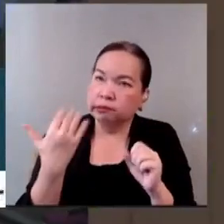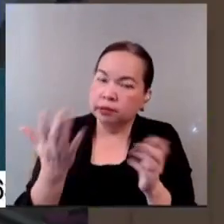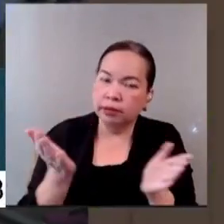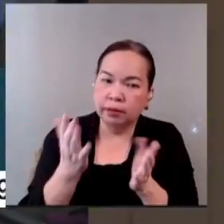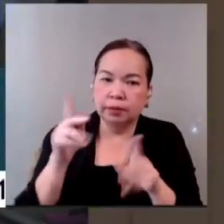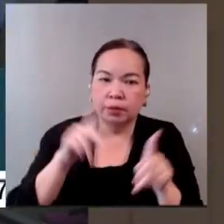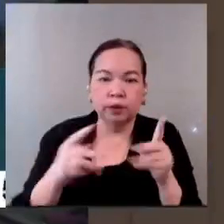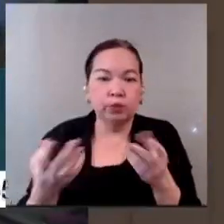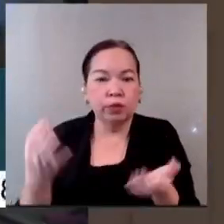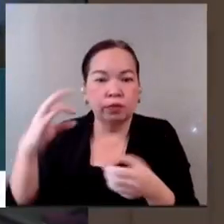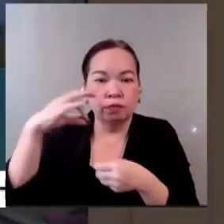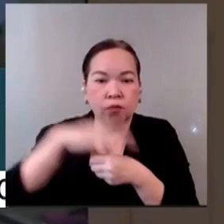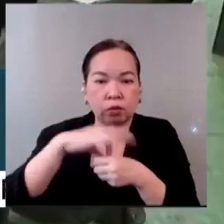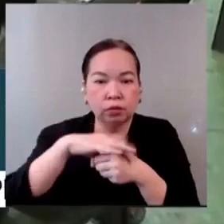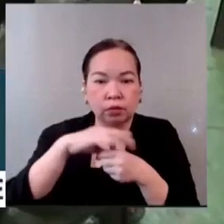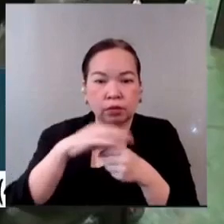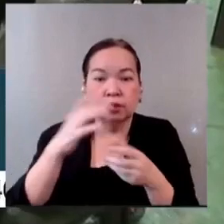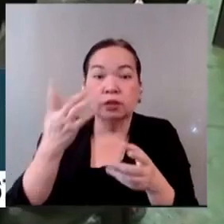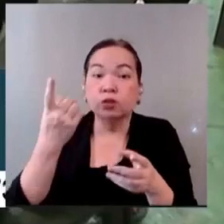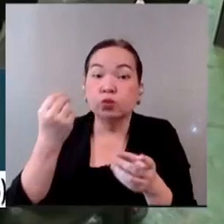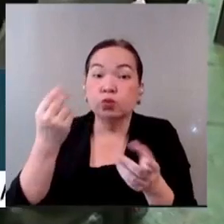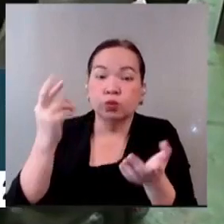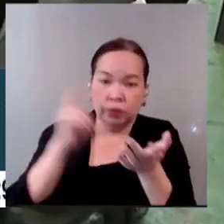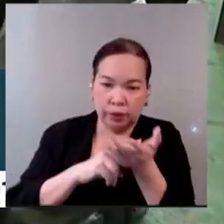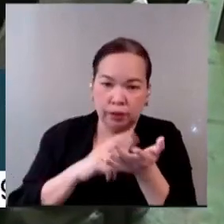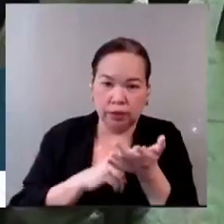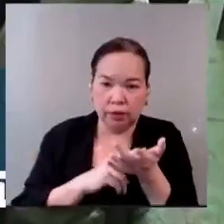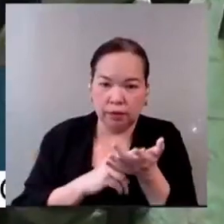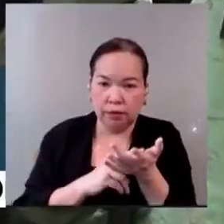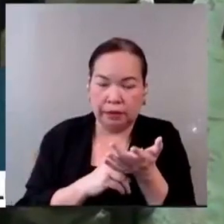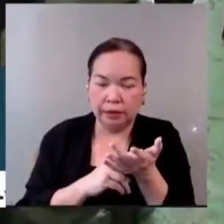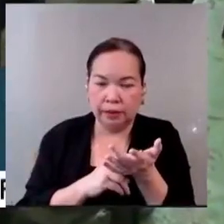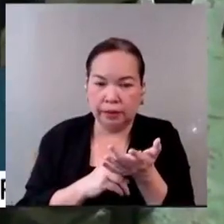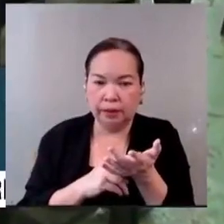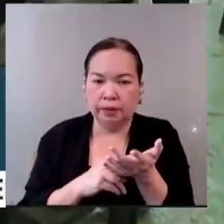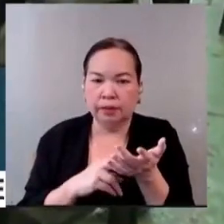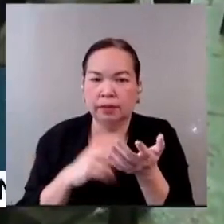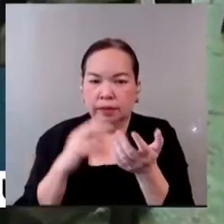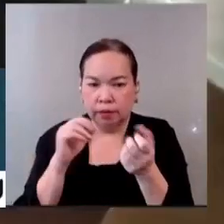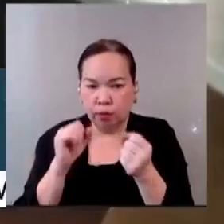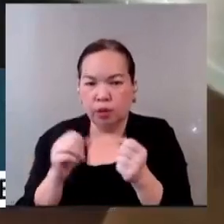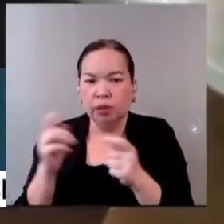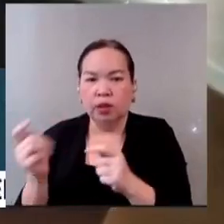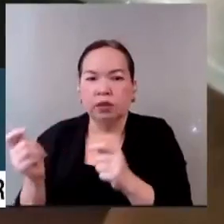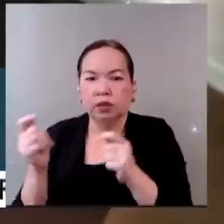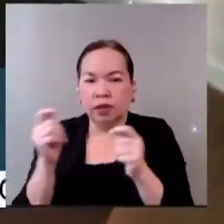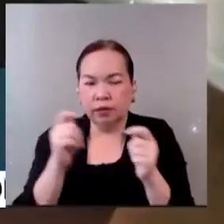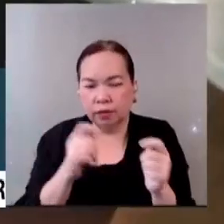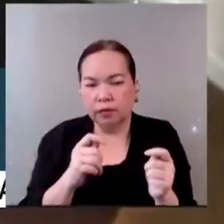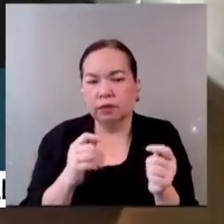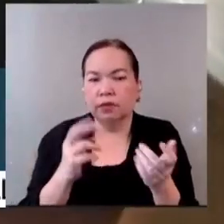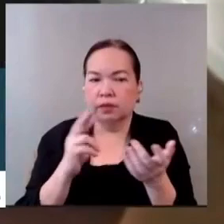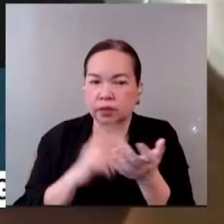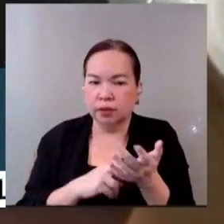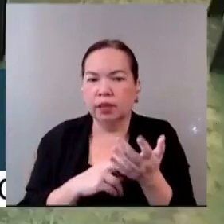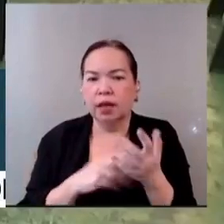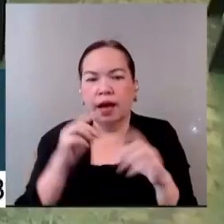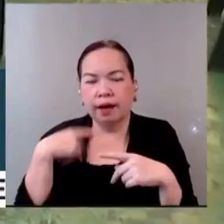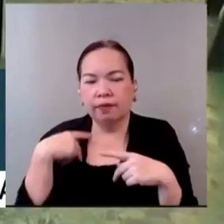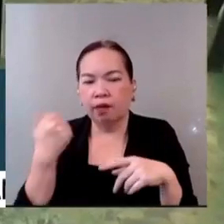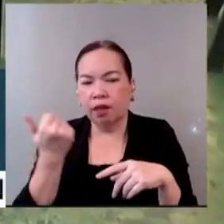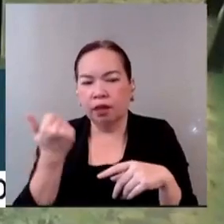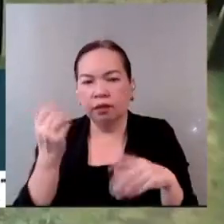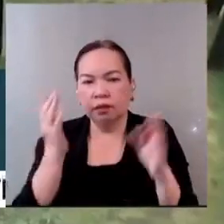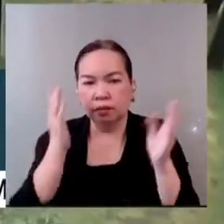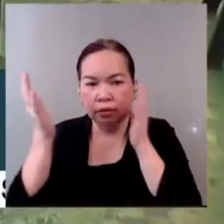public. Filipinos may also update their information, transfer registration, reactivate, and avail of other services. More than a month